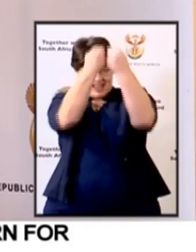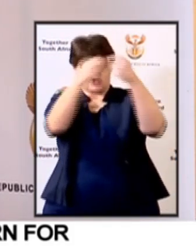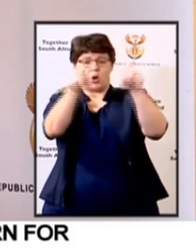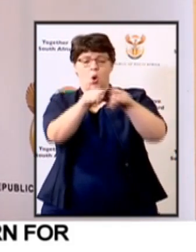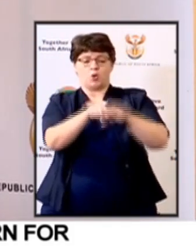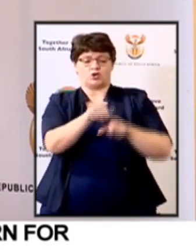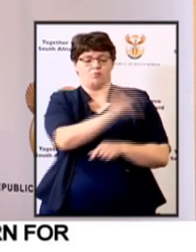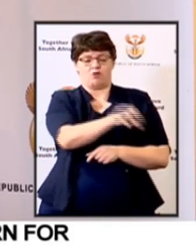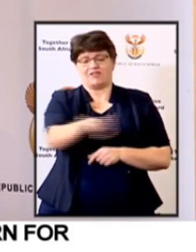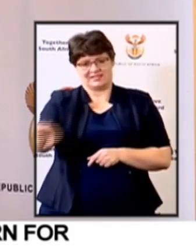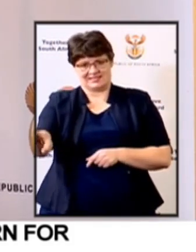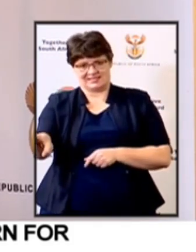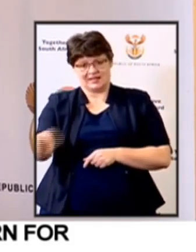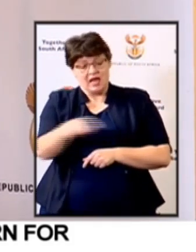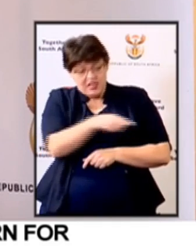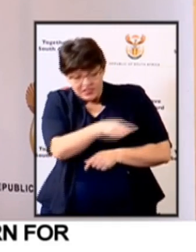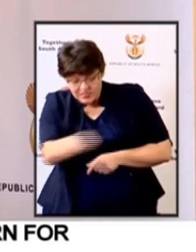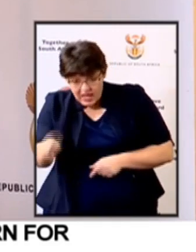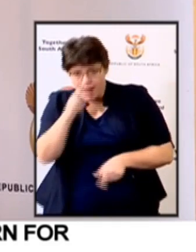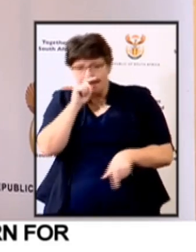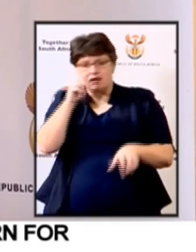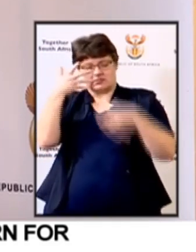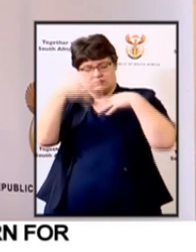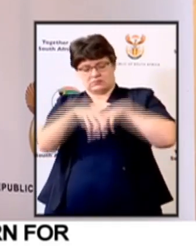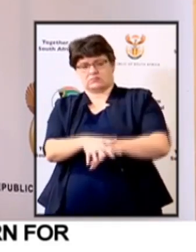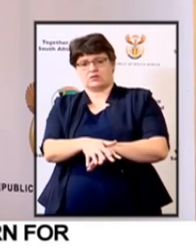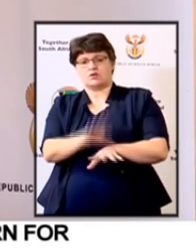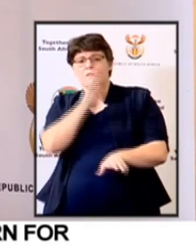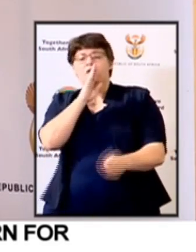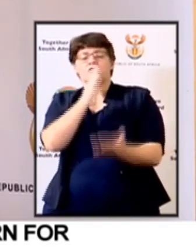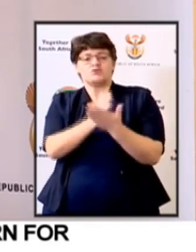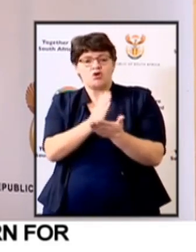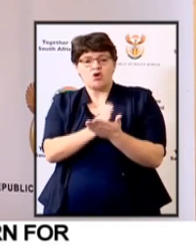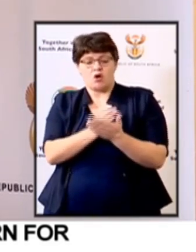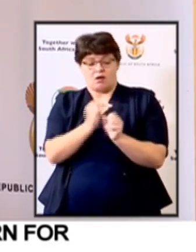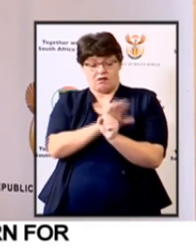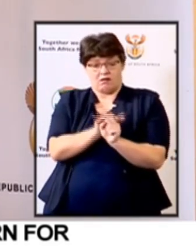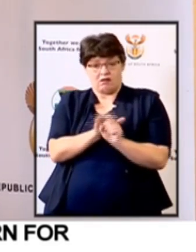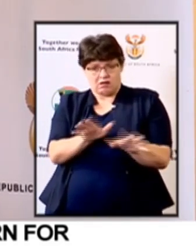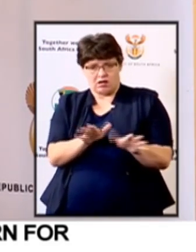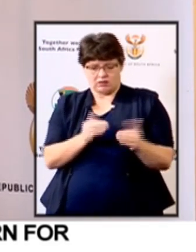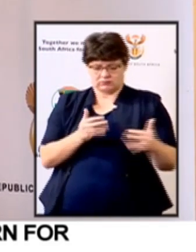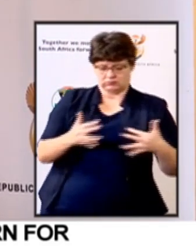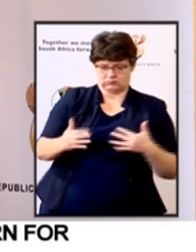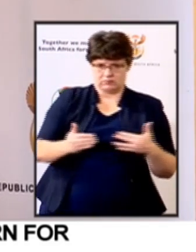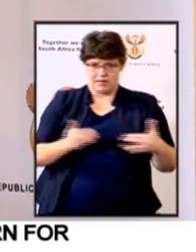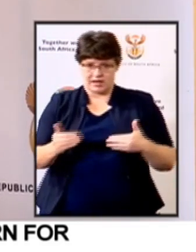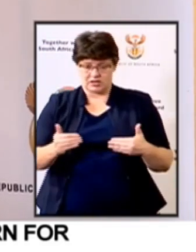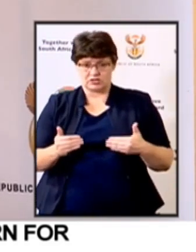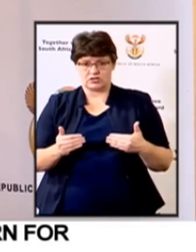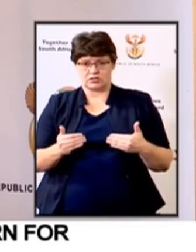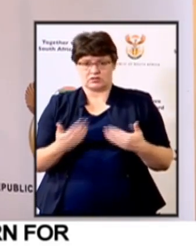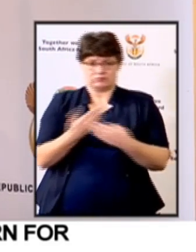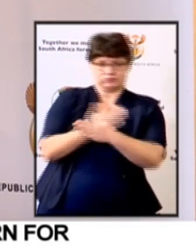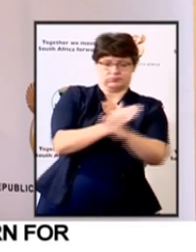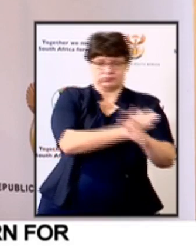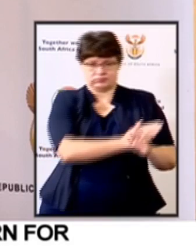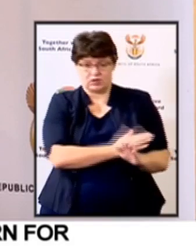ought to implement to ensure the containment and management of COVID-19 in the public